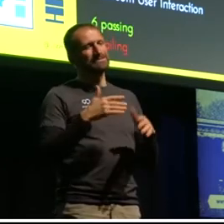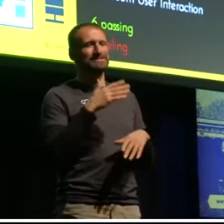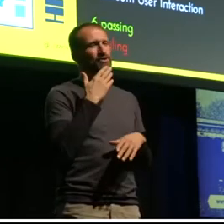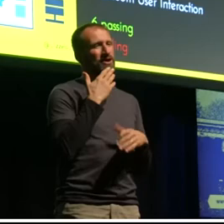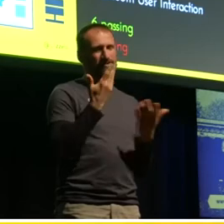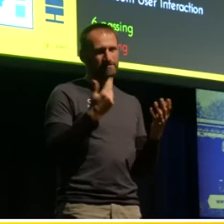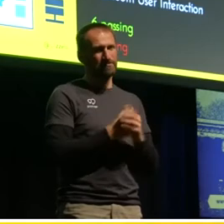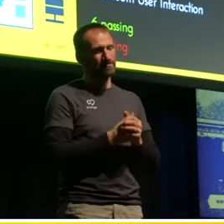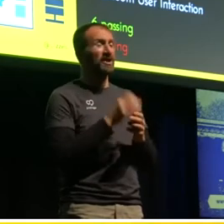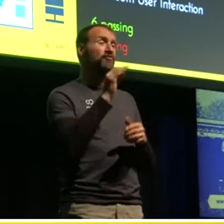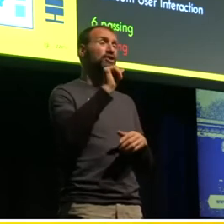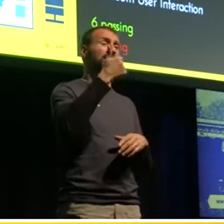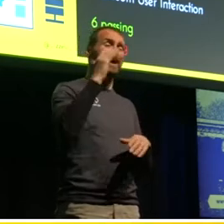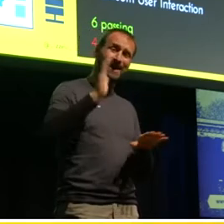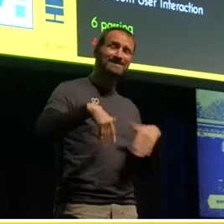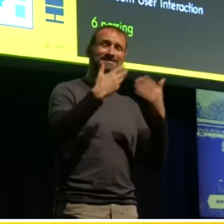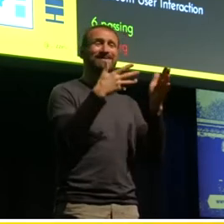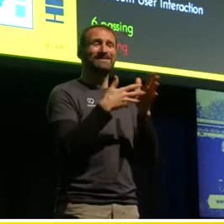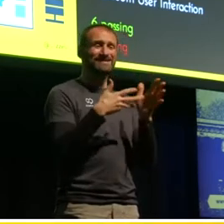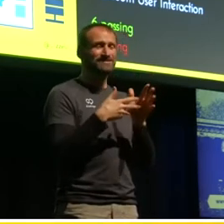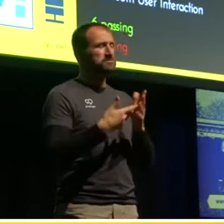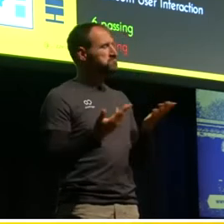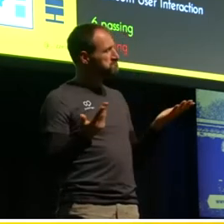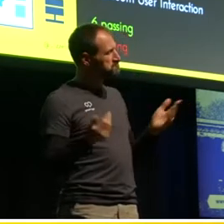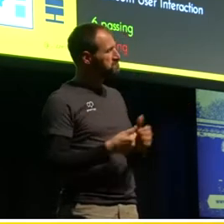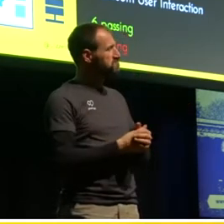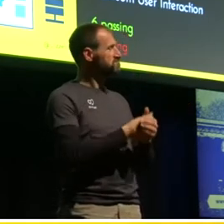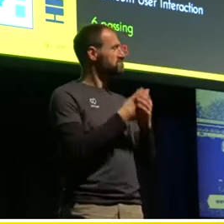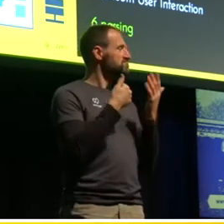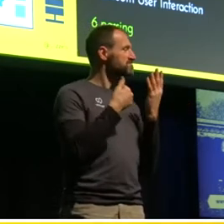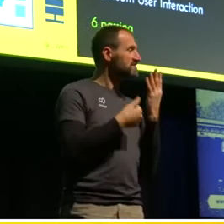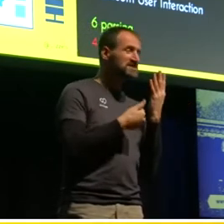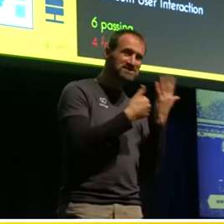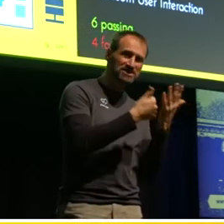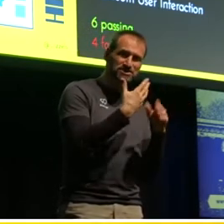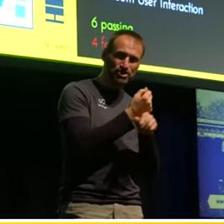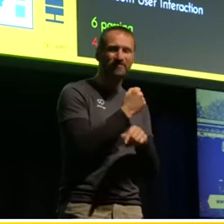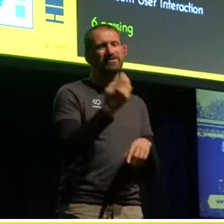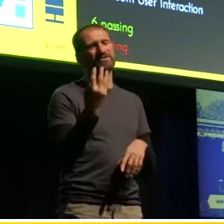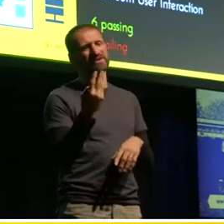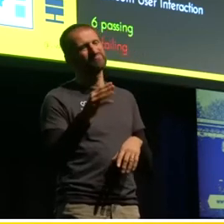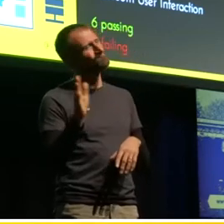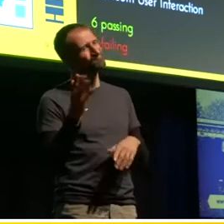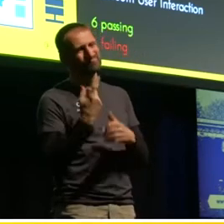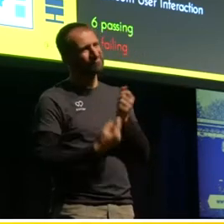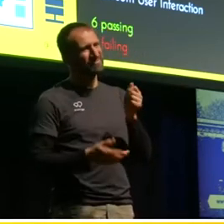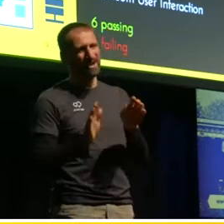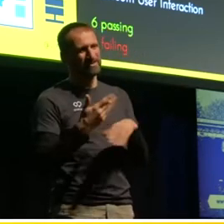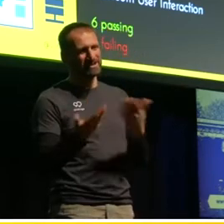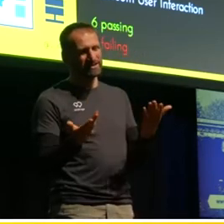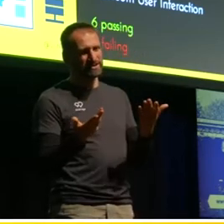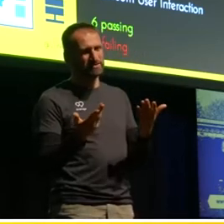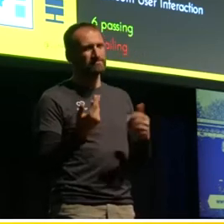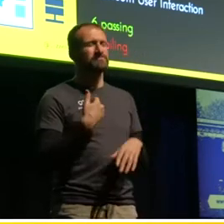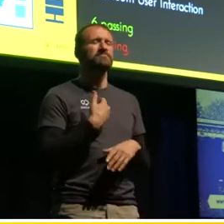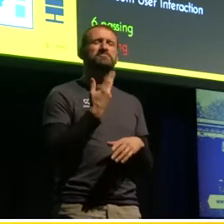failing. Feels like normal day. What can you do? You can use iframes.